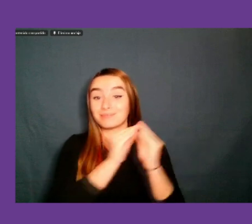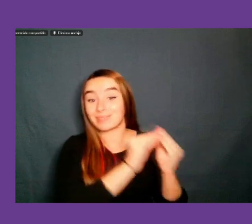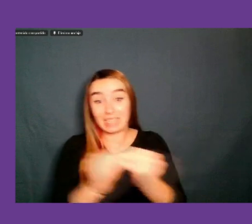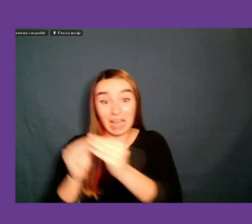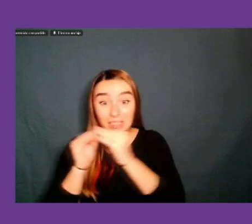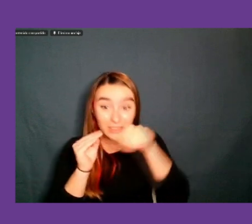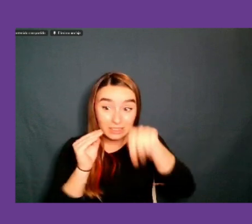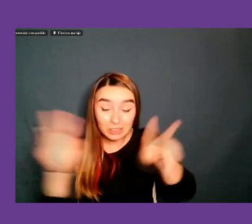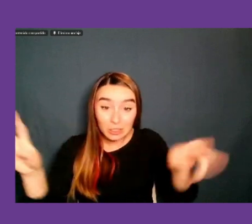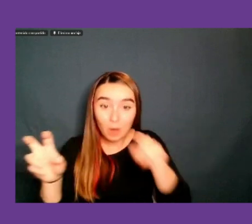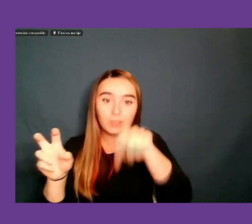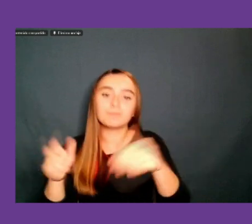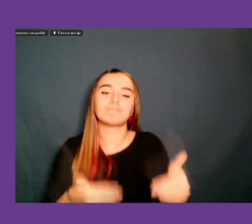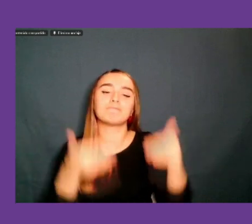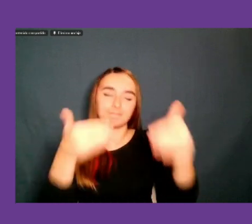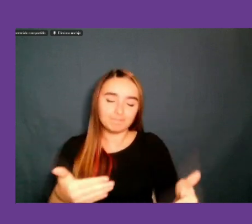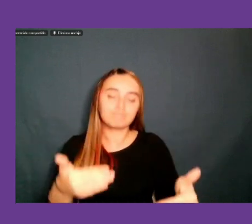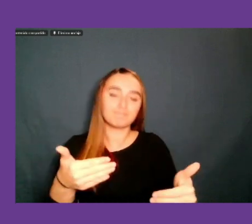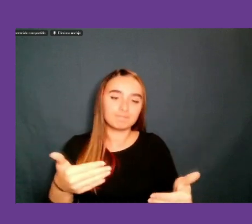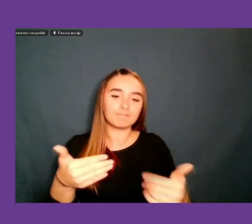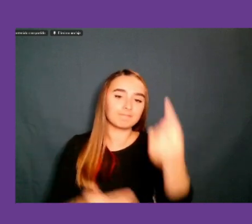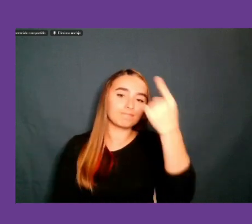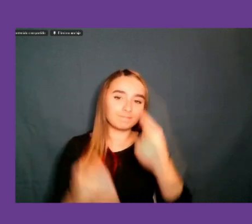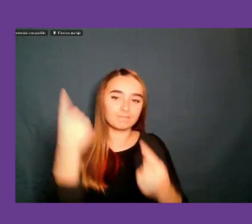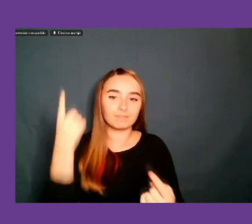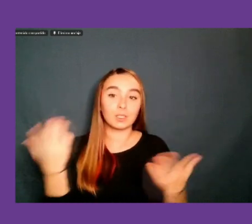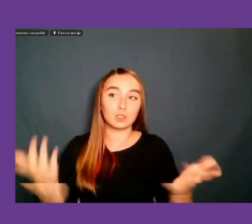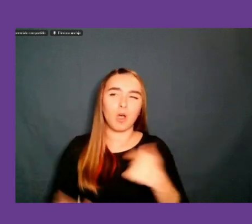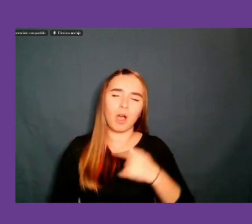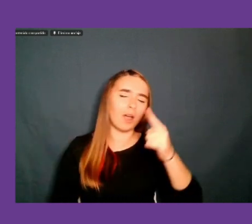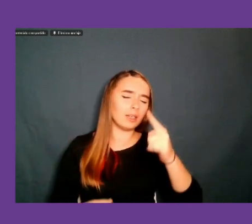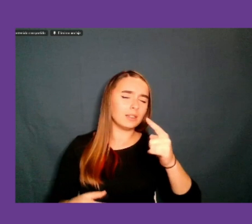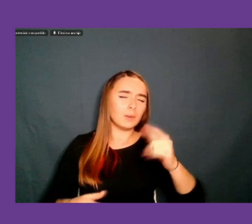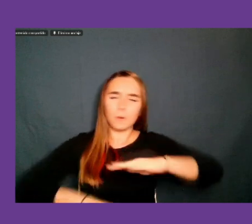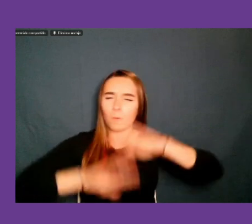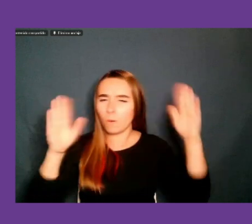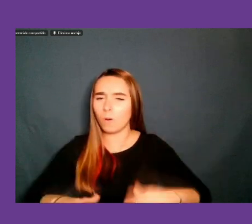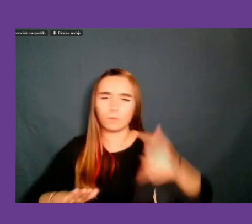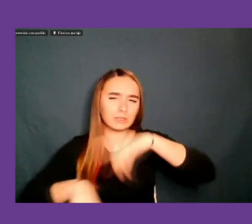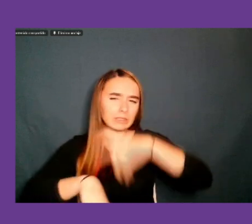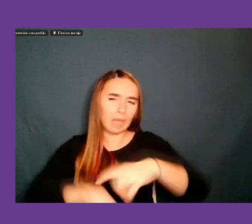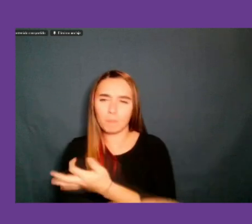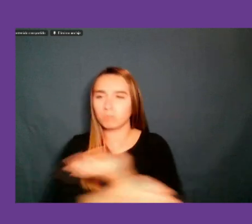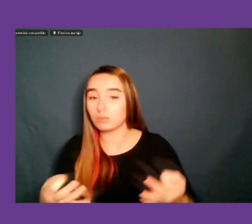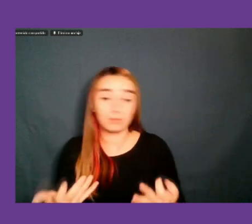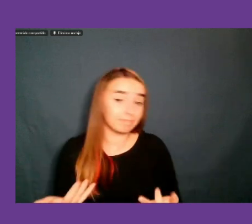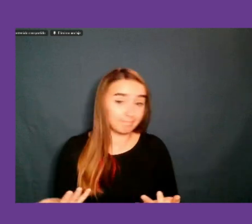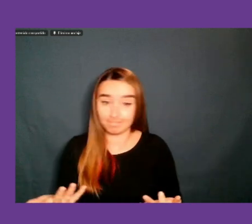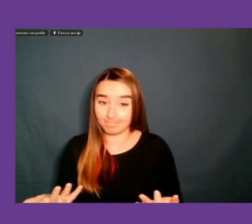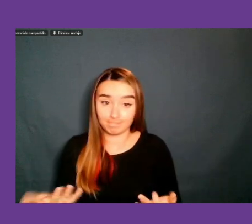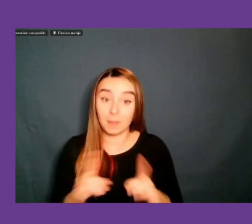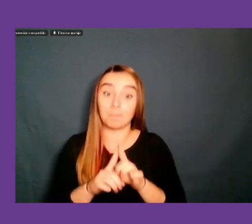yes. So I cannot promise on my mother's grave or anything that we will be in time, but the plan is to